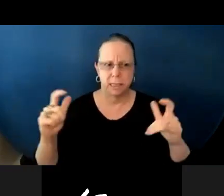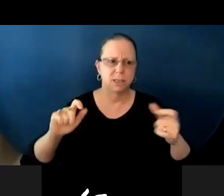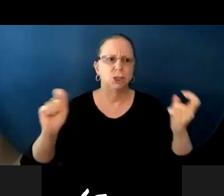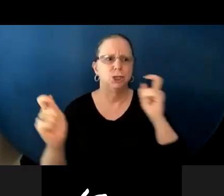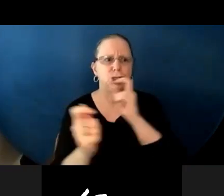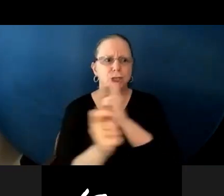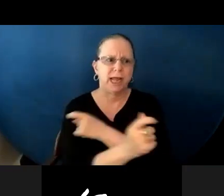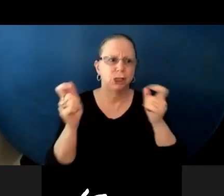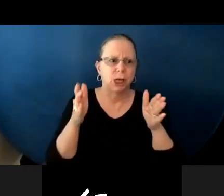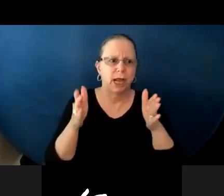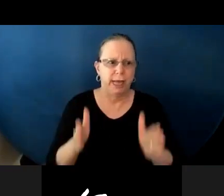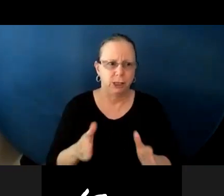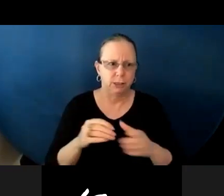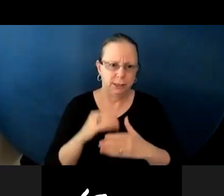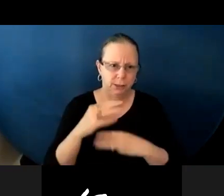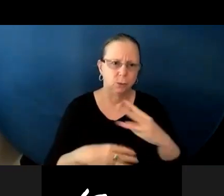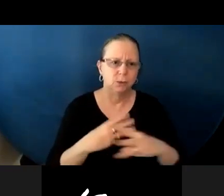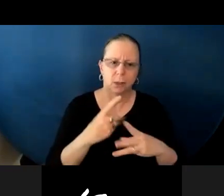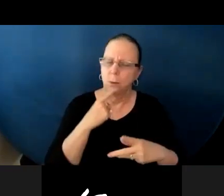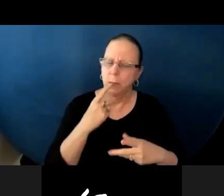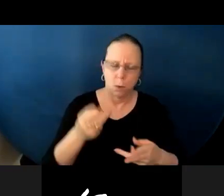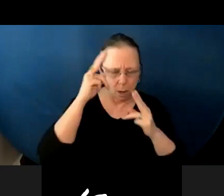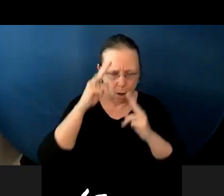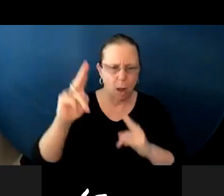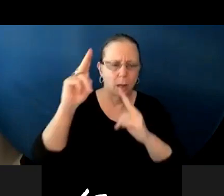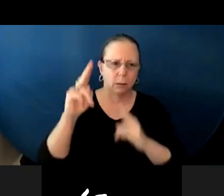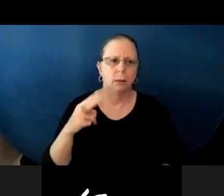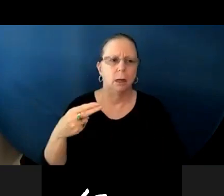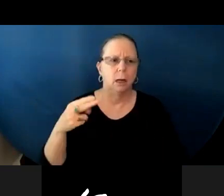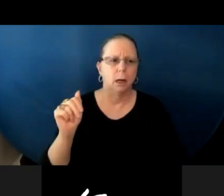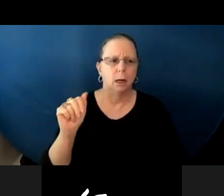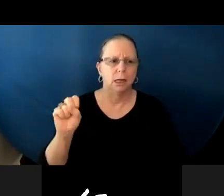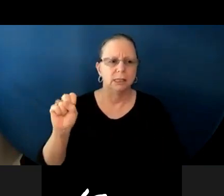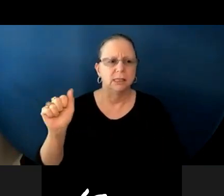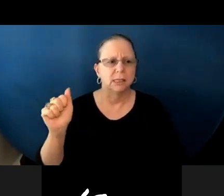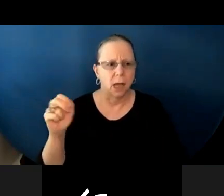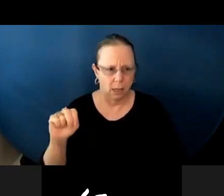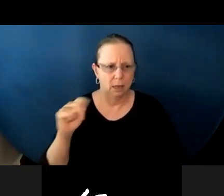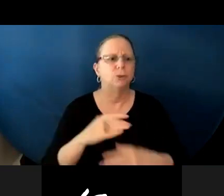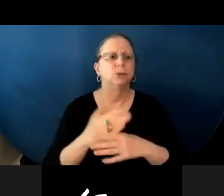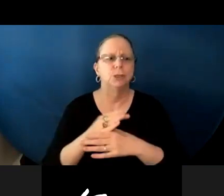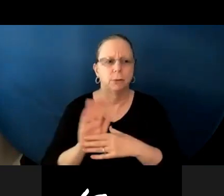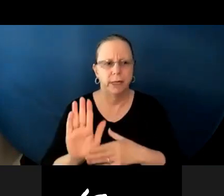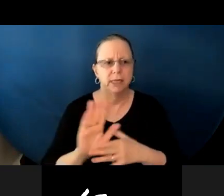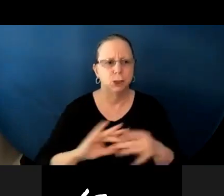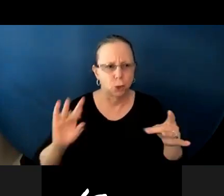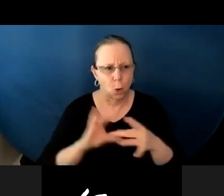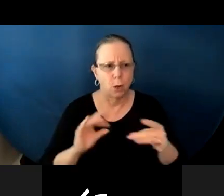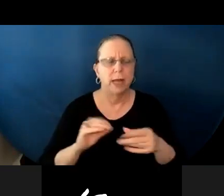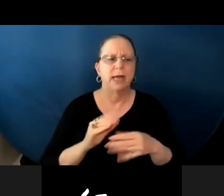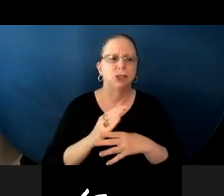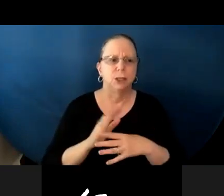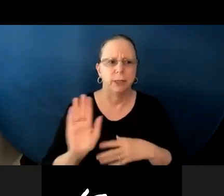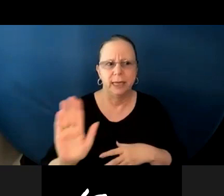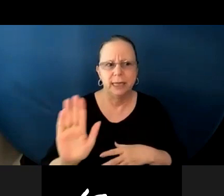want to really honor Hassan for sharing his story and his perspectives, and